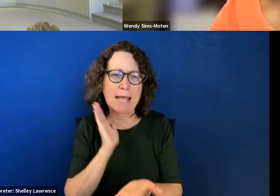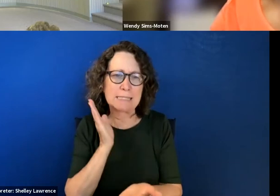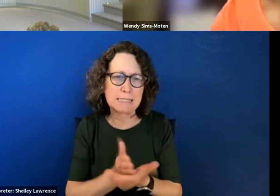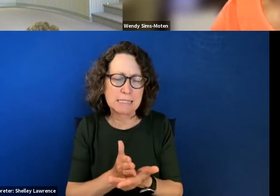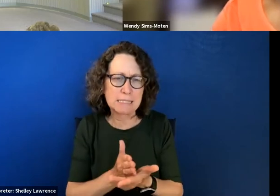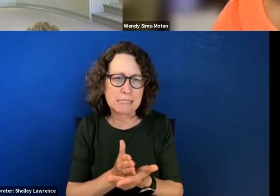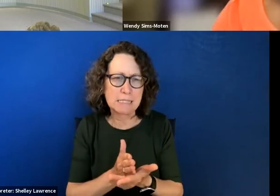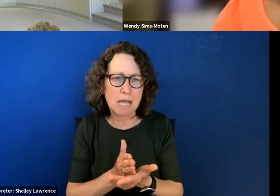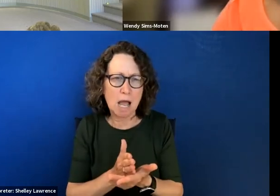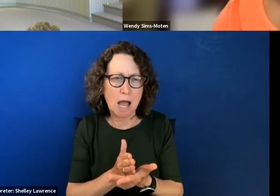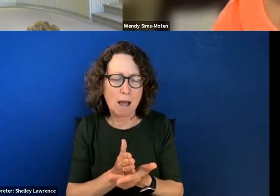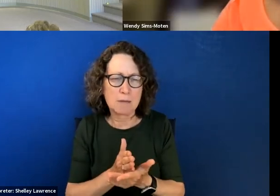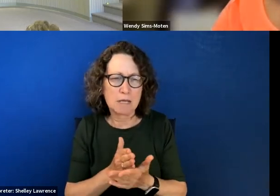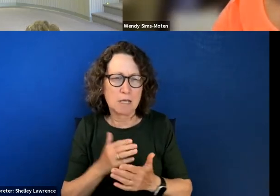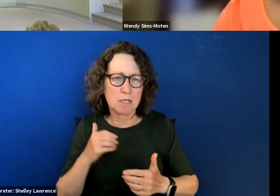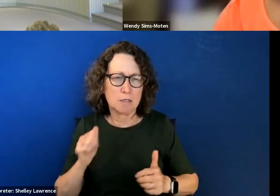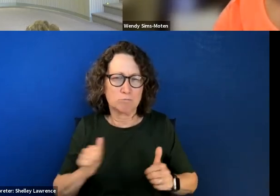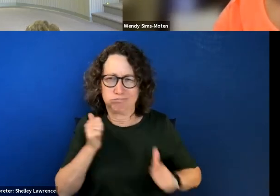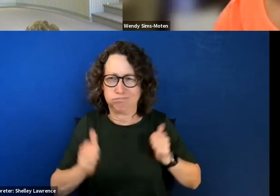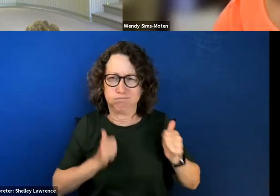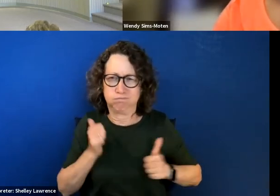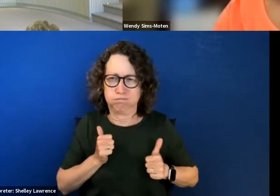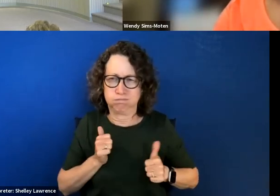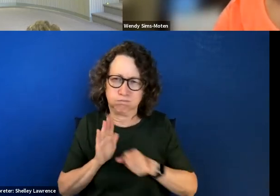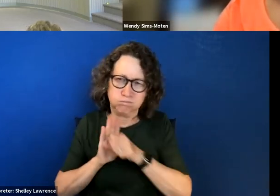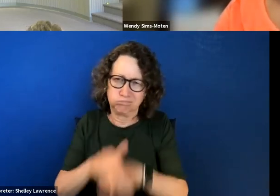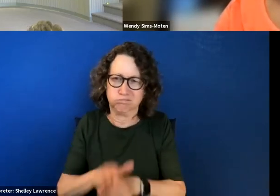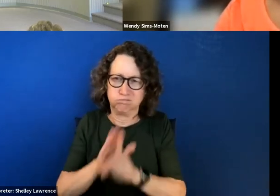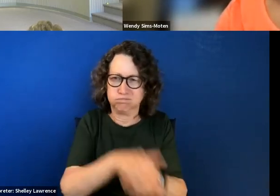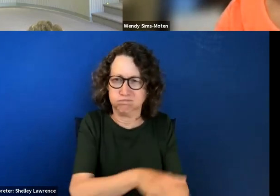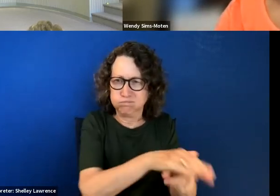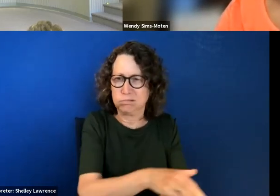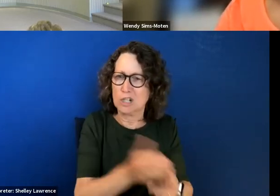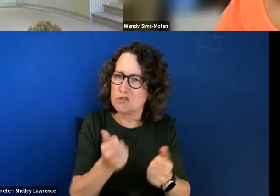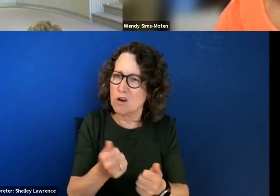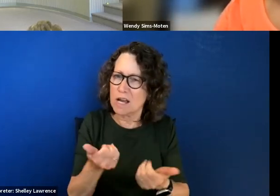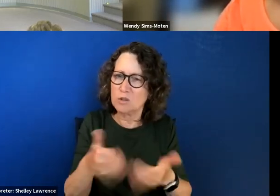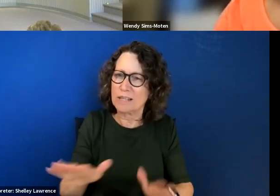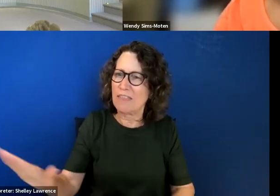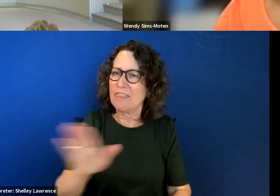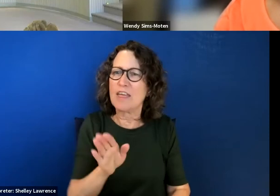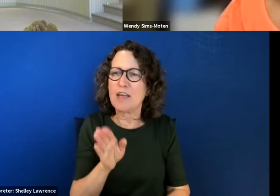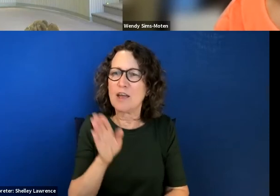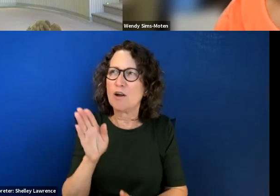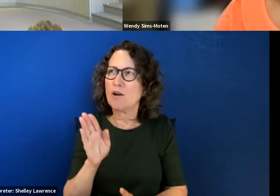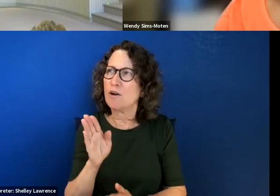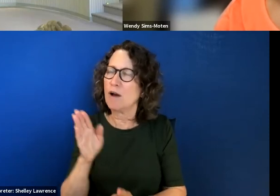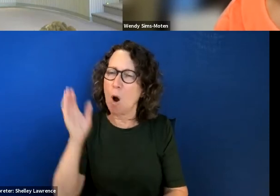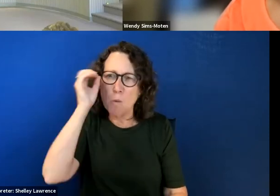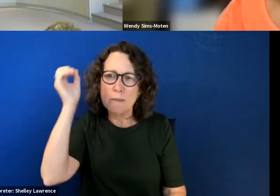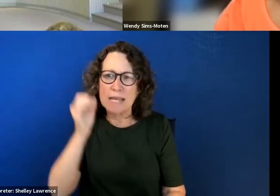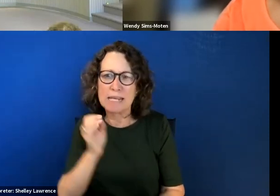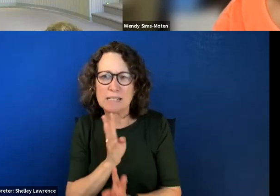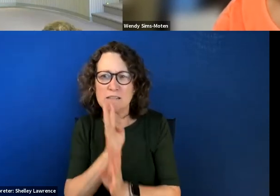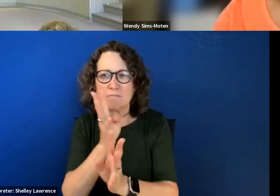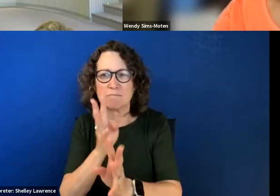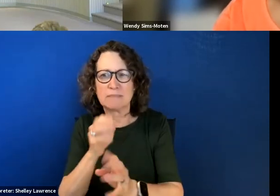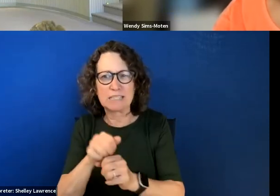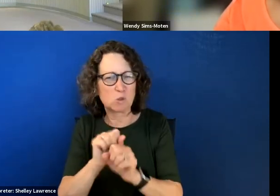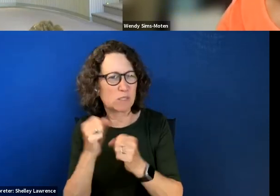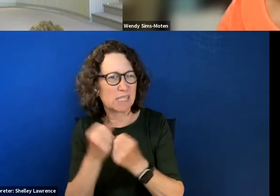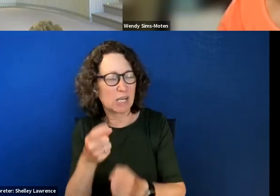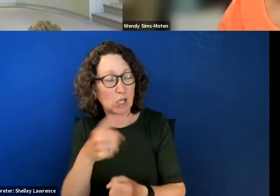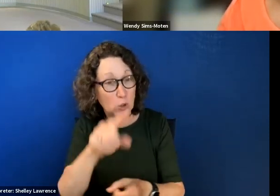running roughshod over people that are trying to let their voices be heard in society.